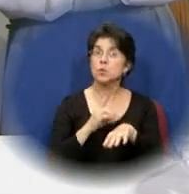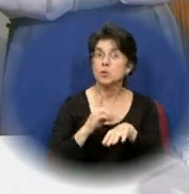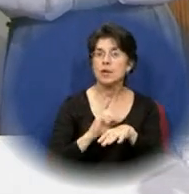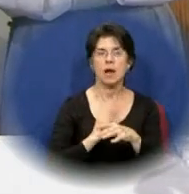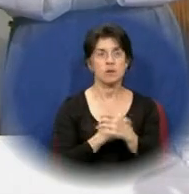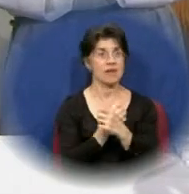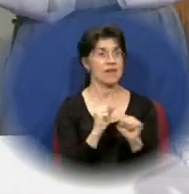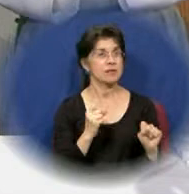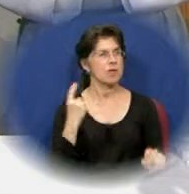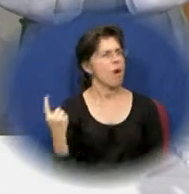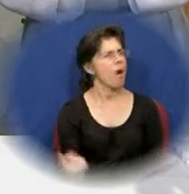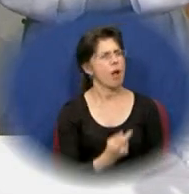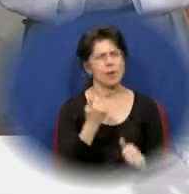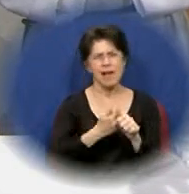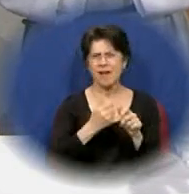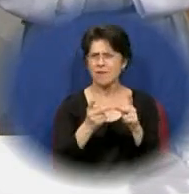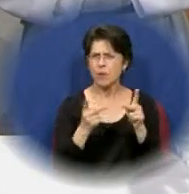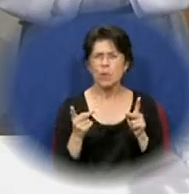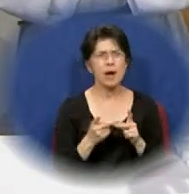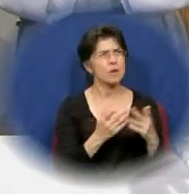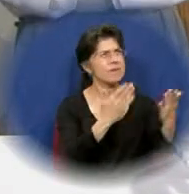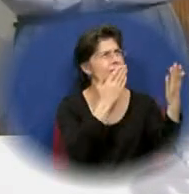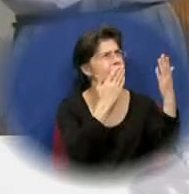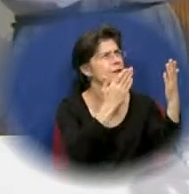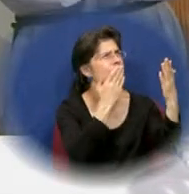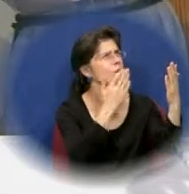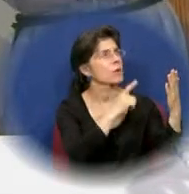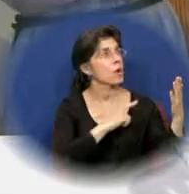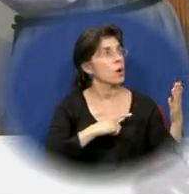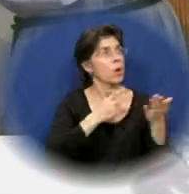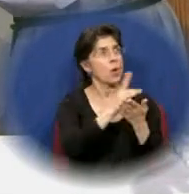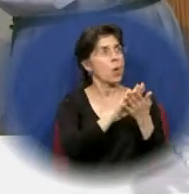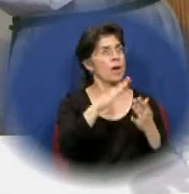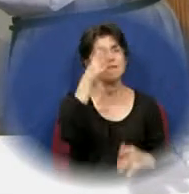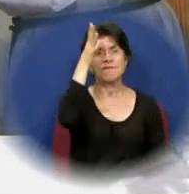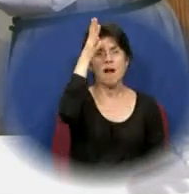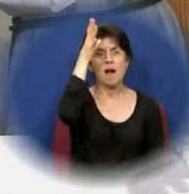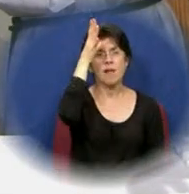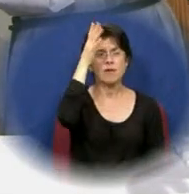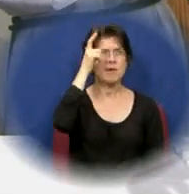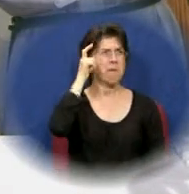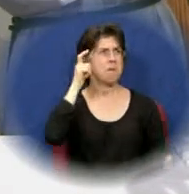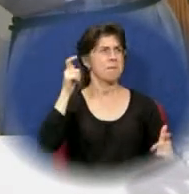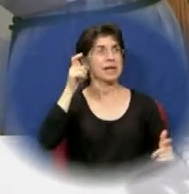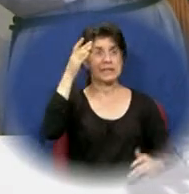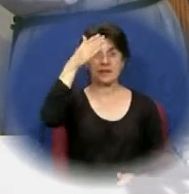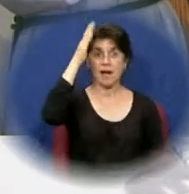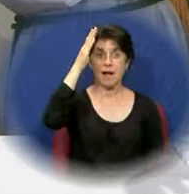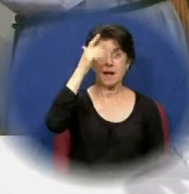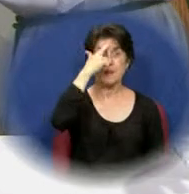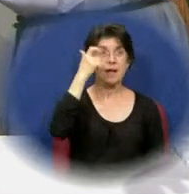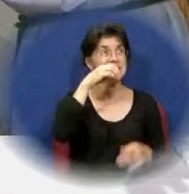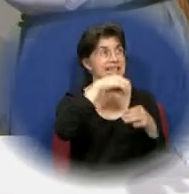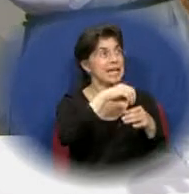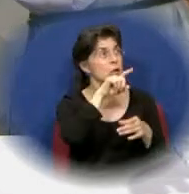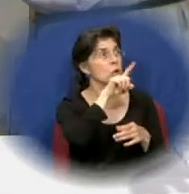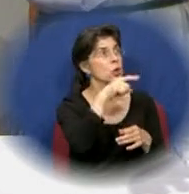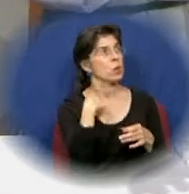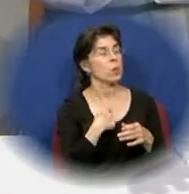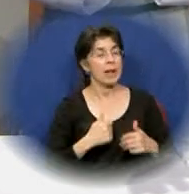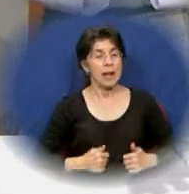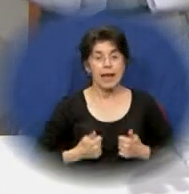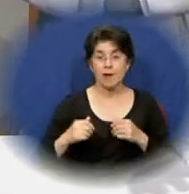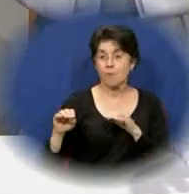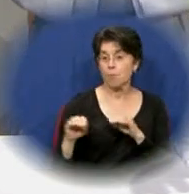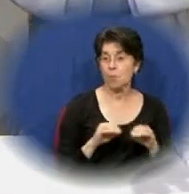salvation, always and everywhere to give you thanks, Lord, Holy Father, Almighty and Eternal God. For in you we live and move and have